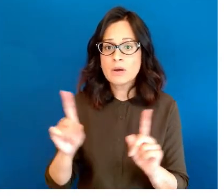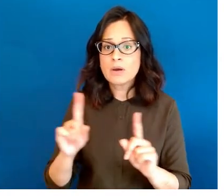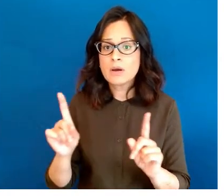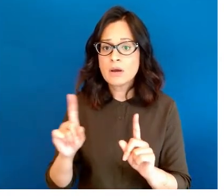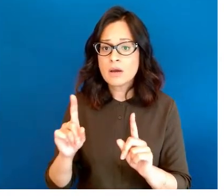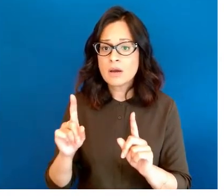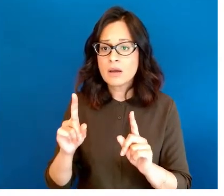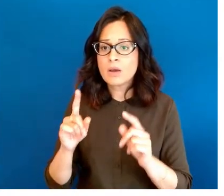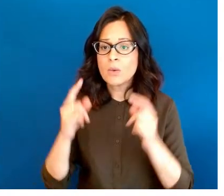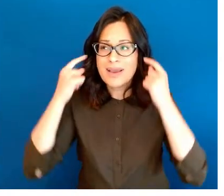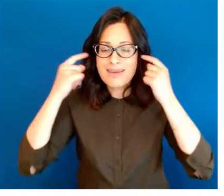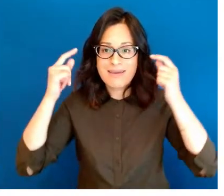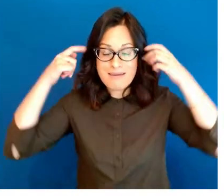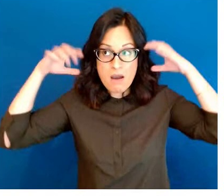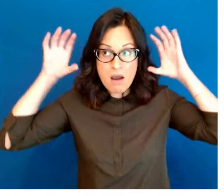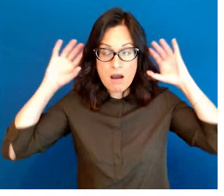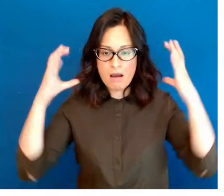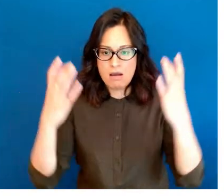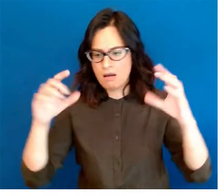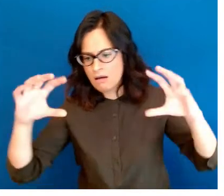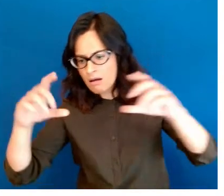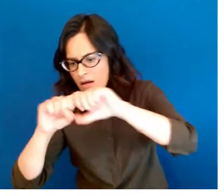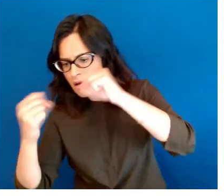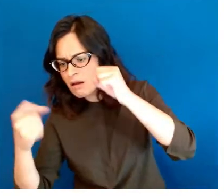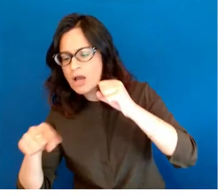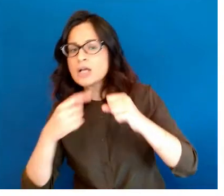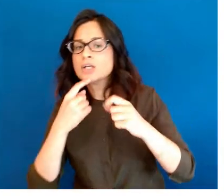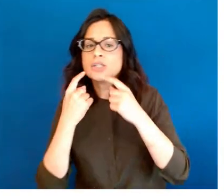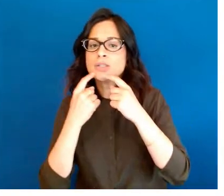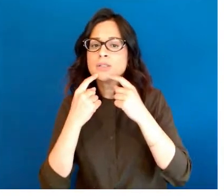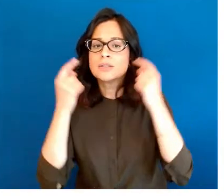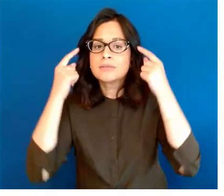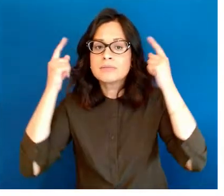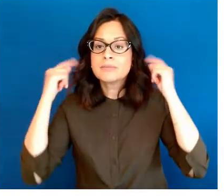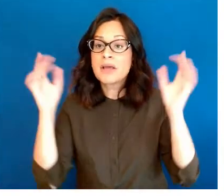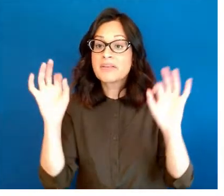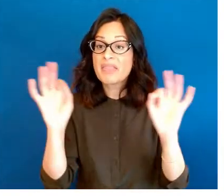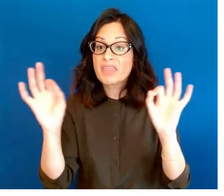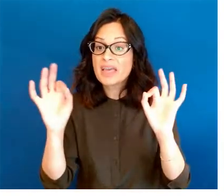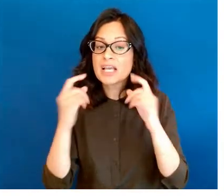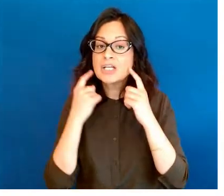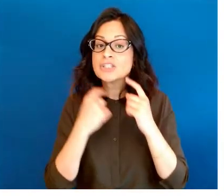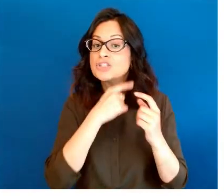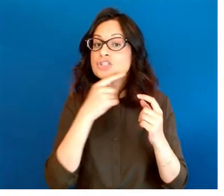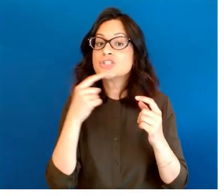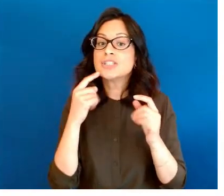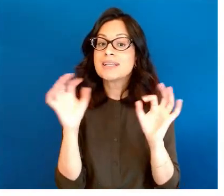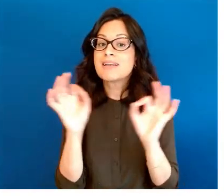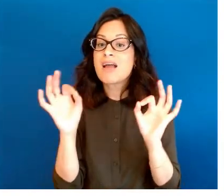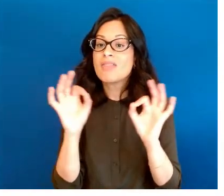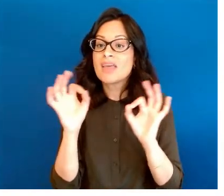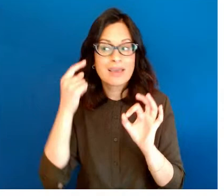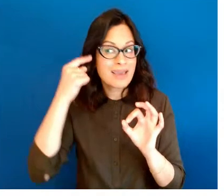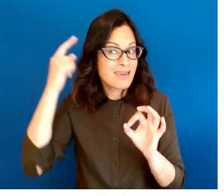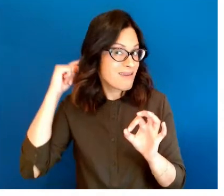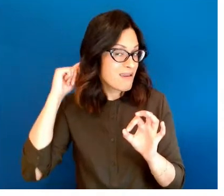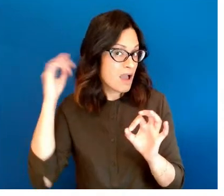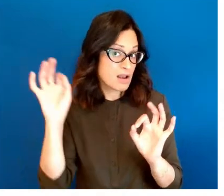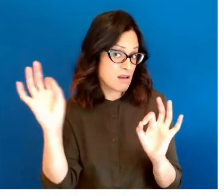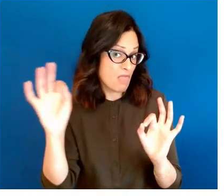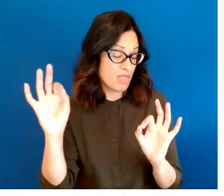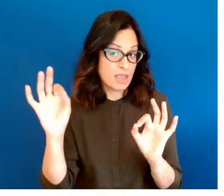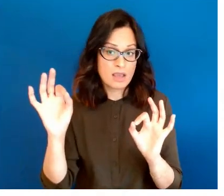the ears, sparing under the chin, in the sites that don't get the sunlight. So it is actually, if you look for